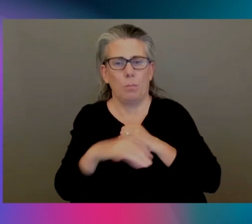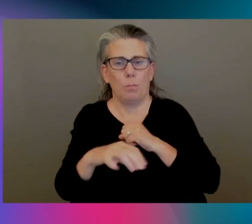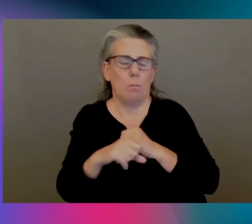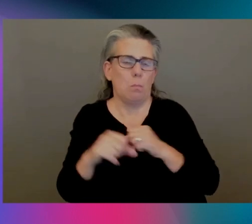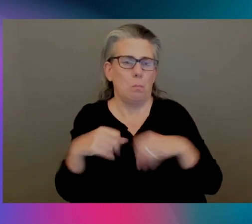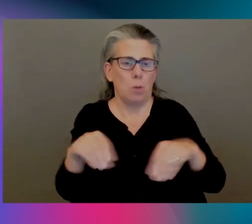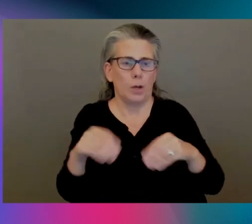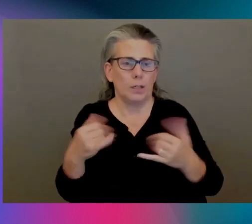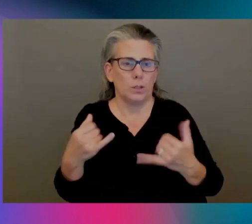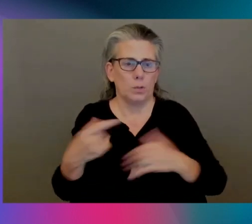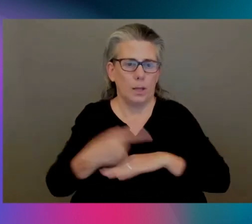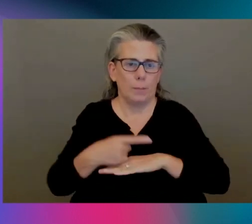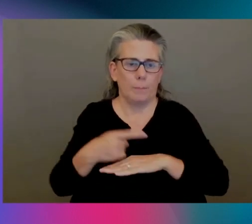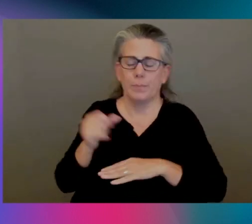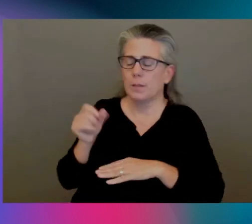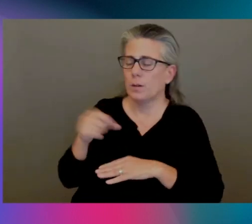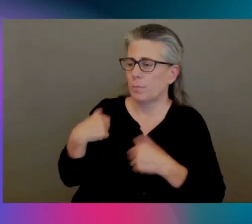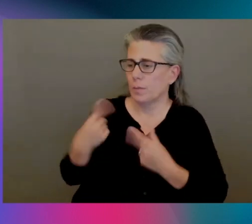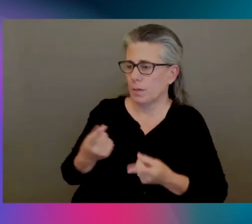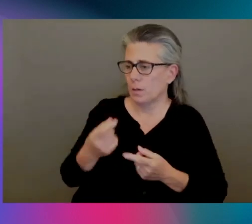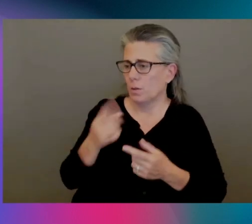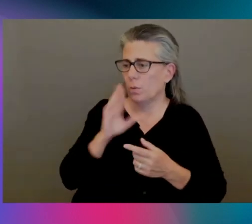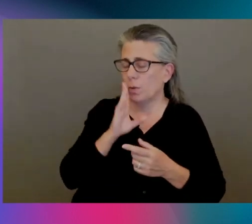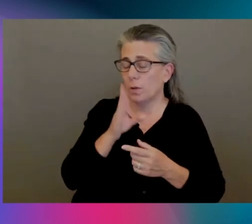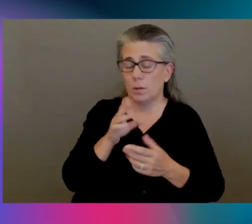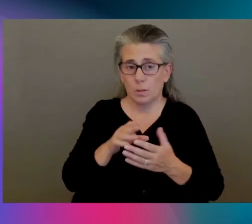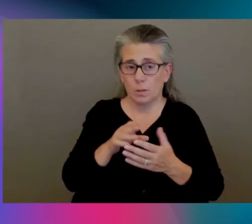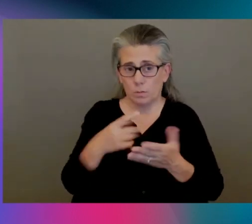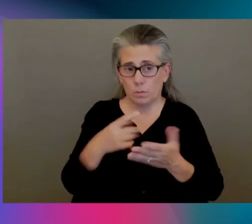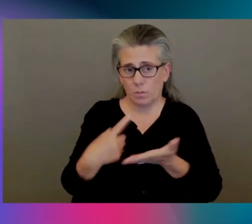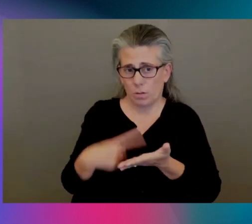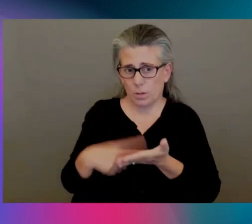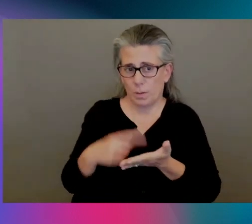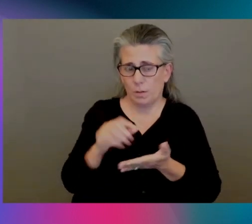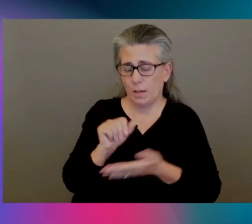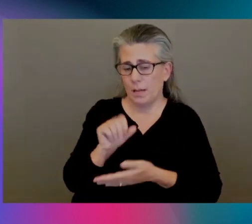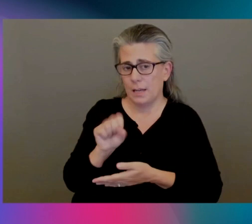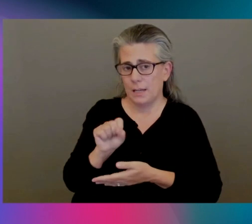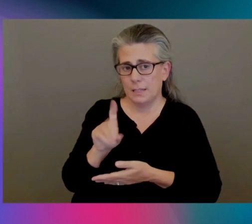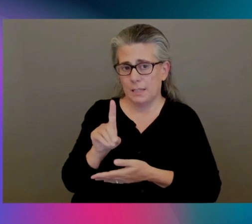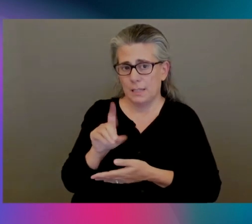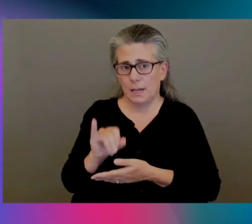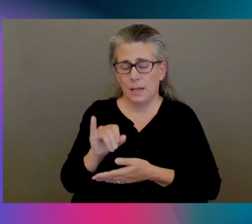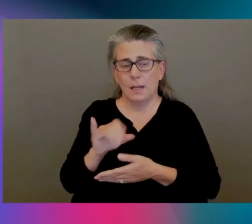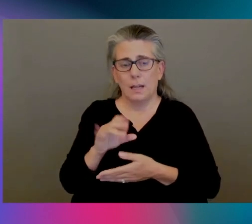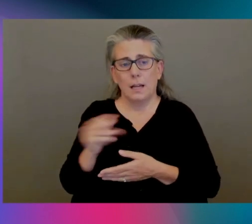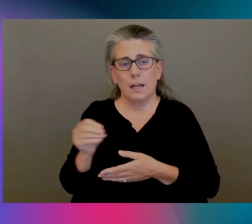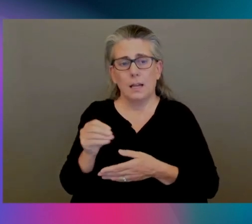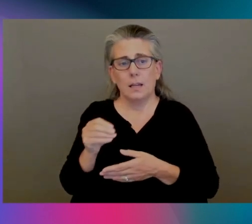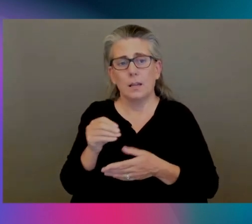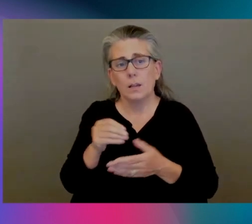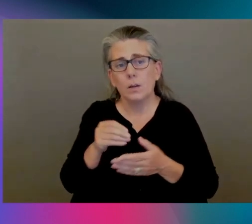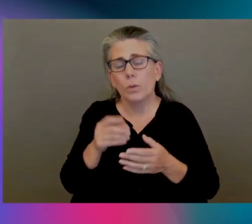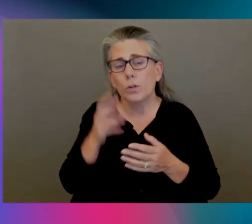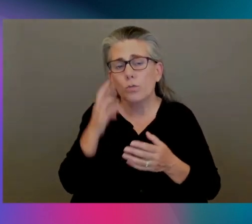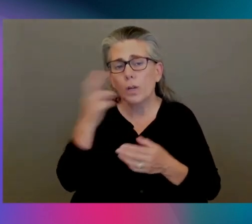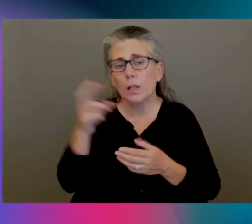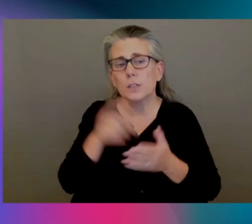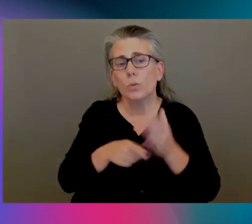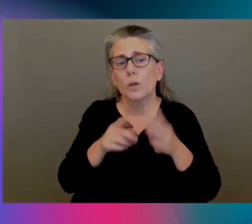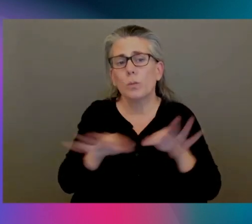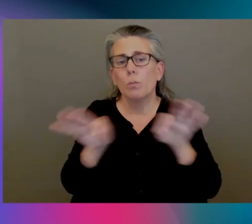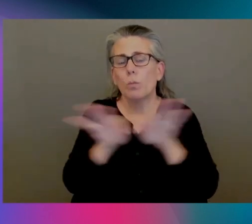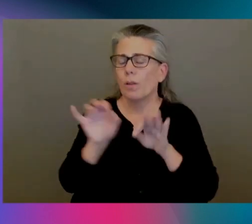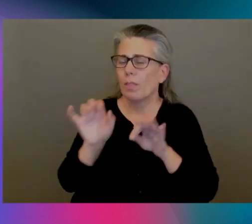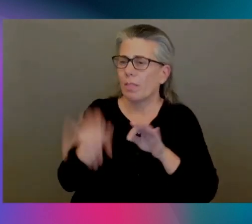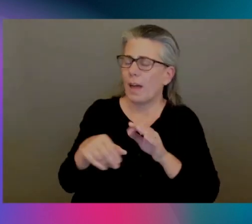talked about ASDI, right? And we realized that how important that initiative is,